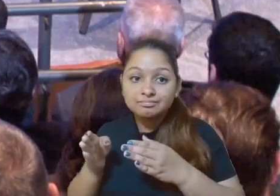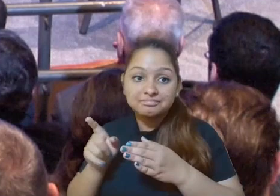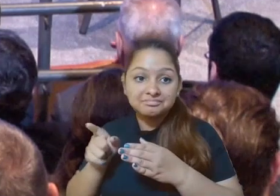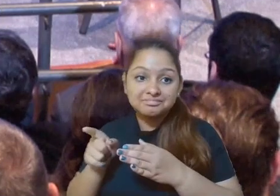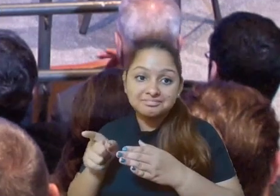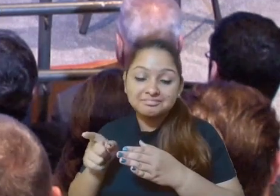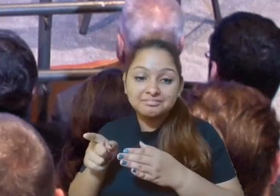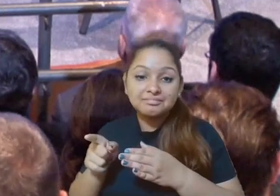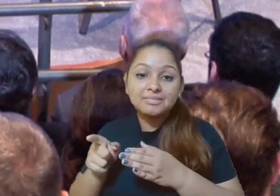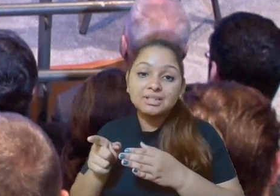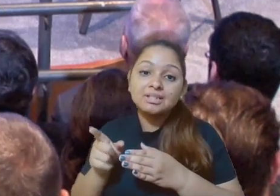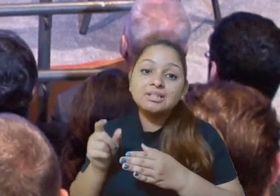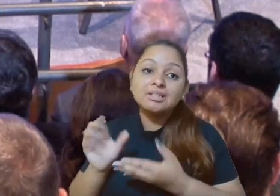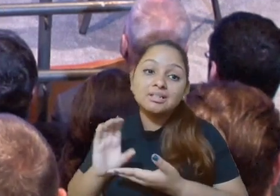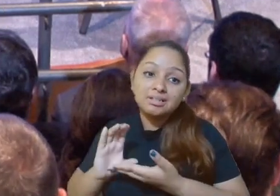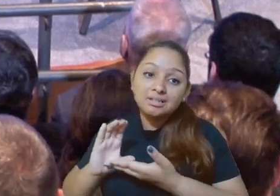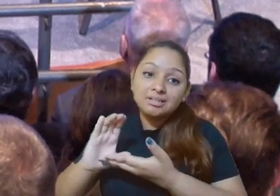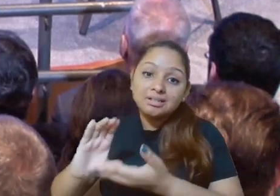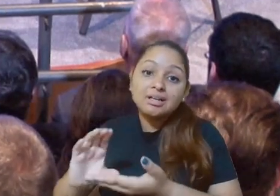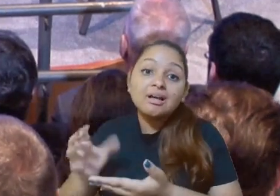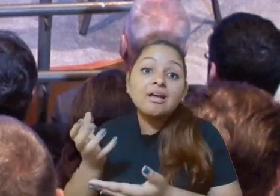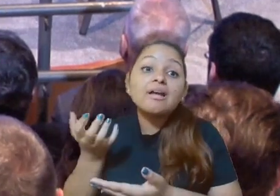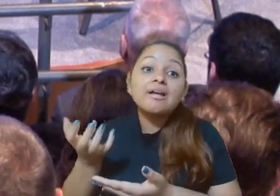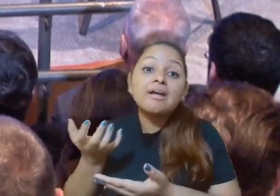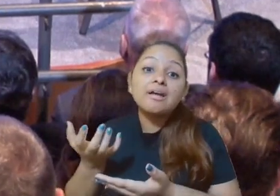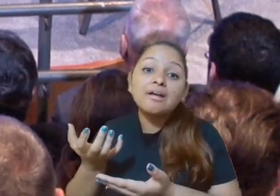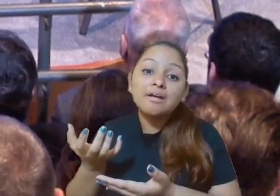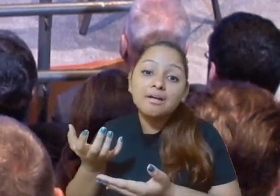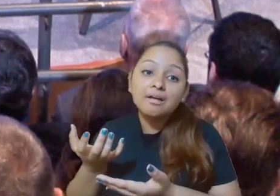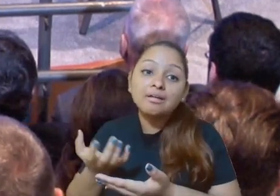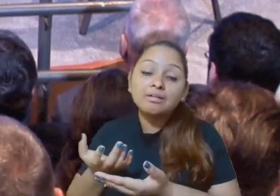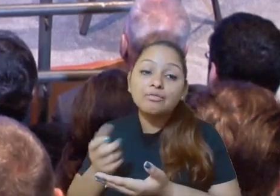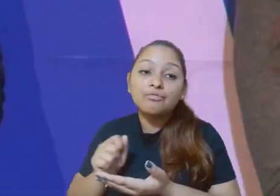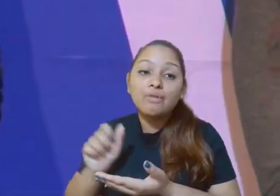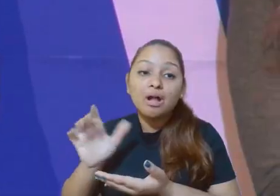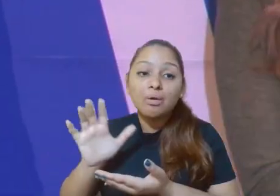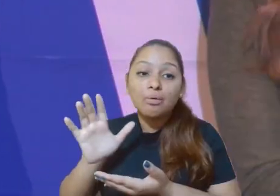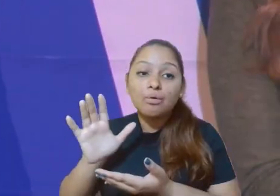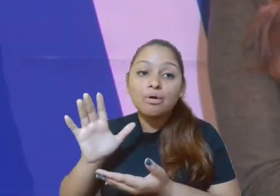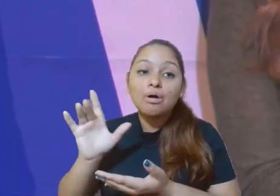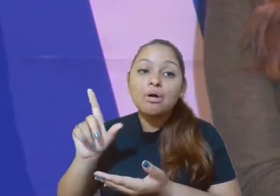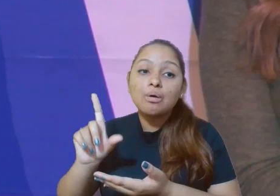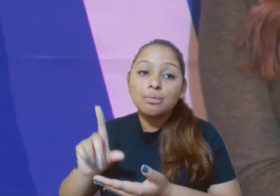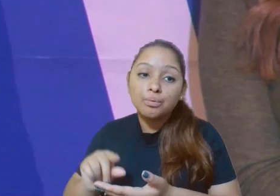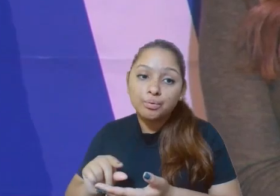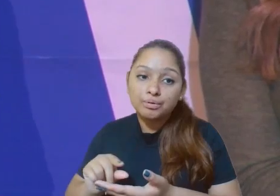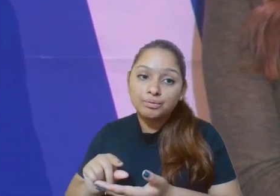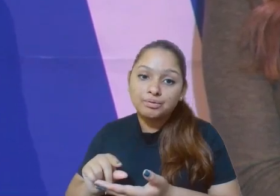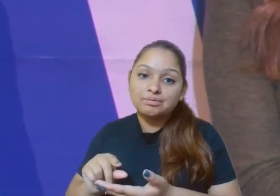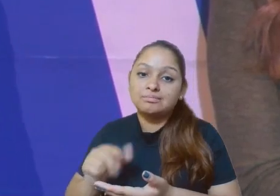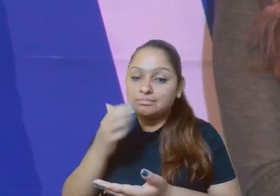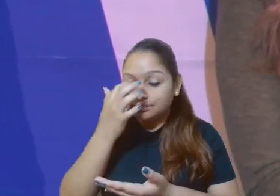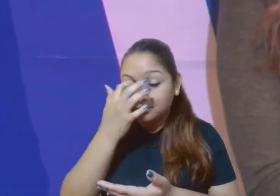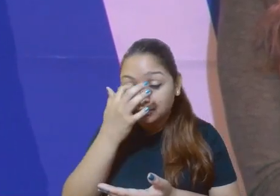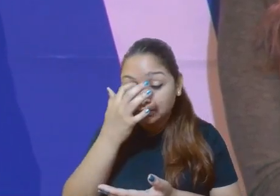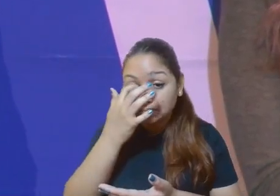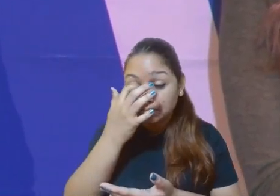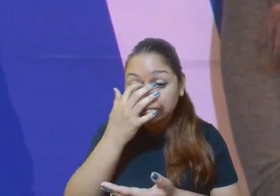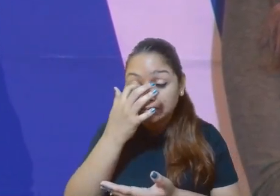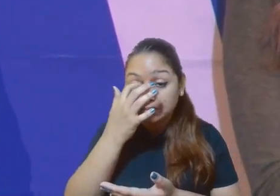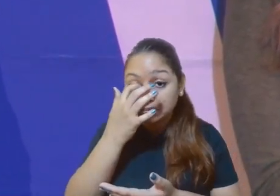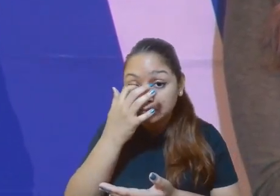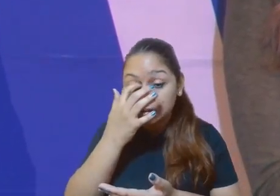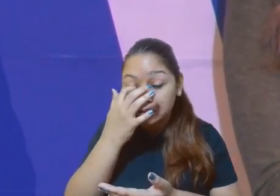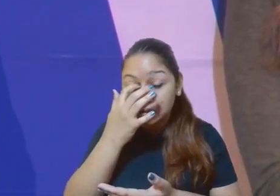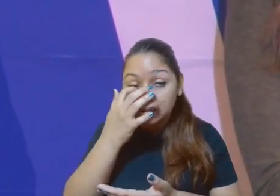mindset, when they invest what they want, they want to decrease value, they don't want to add value. And to add value, you need